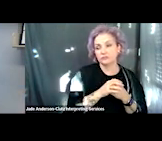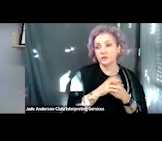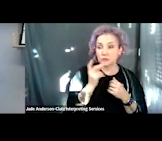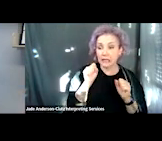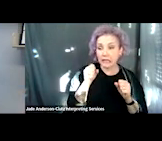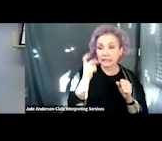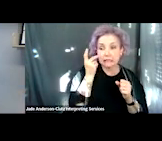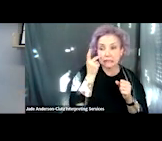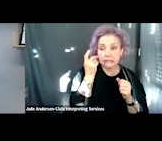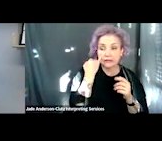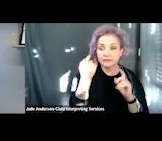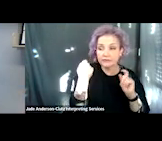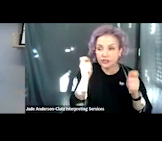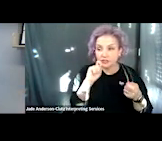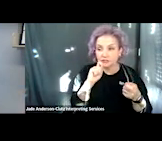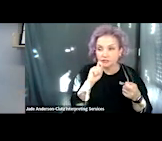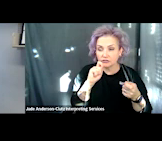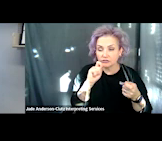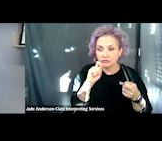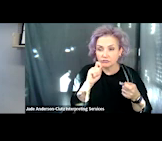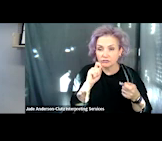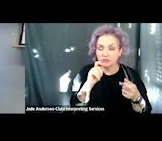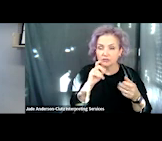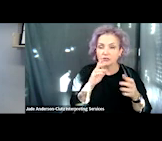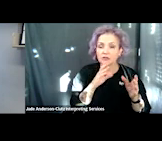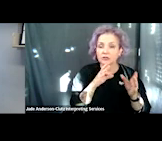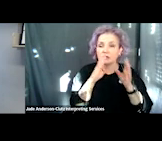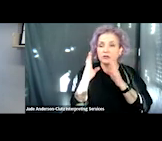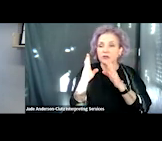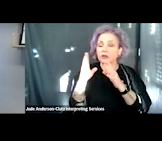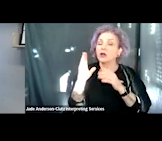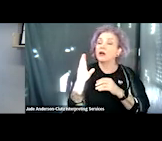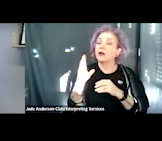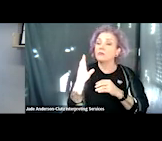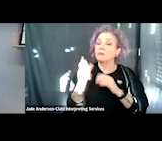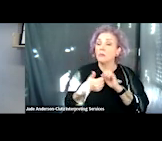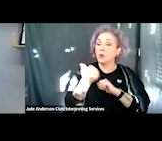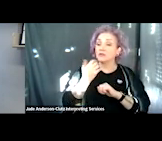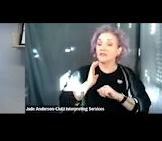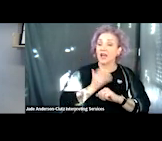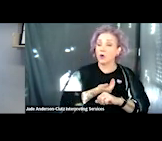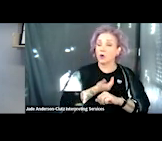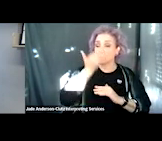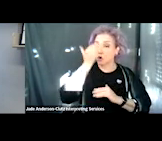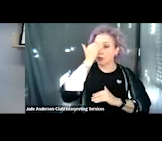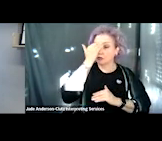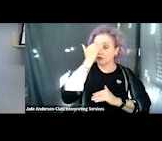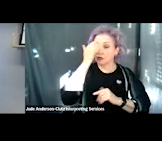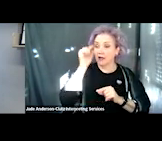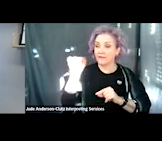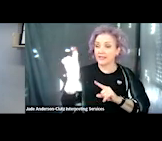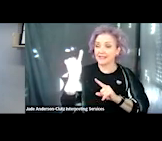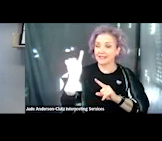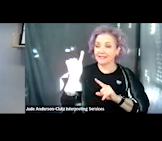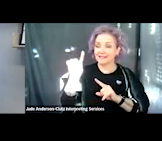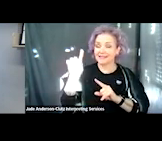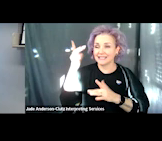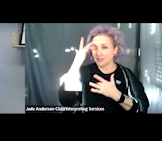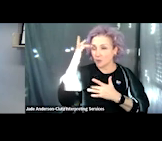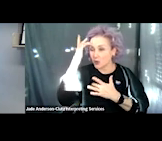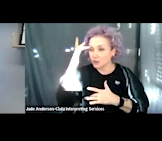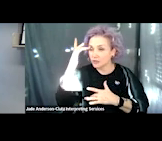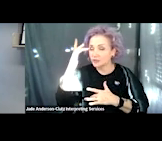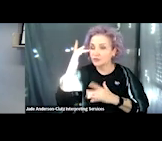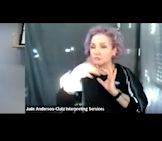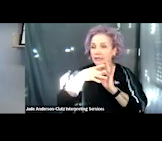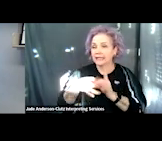some rats, so showing some social interaction. And then finally, because it's an immune change, we actually look at the immune